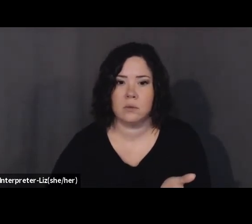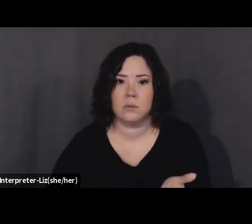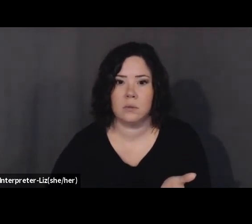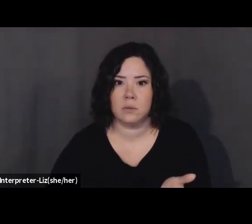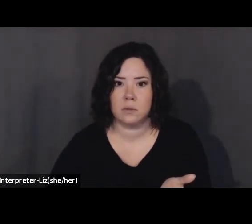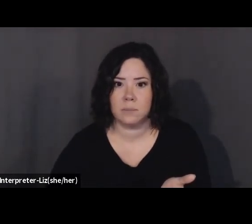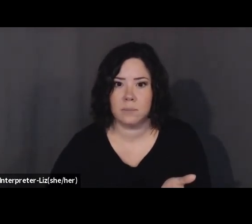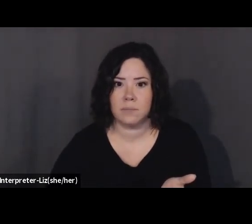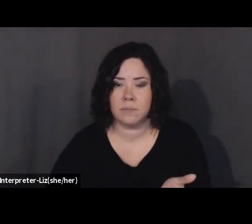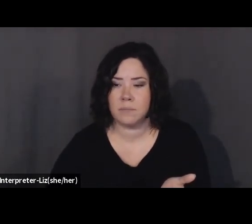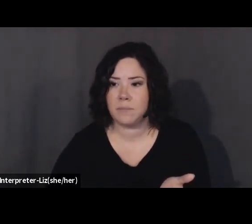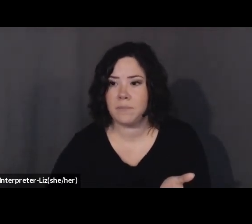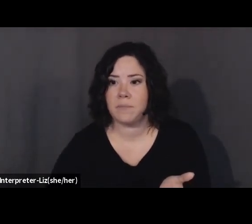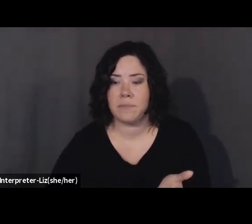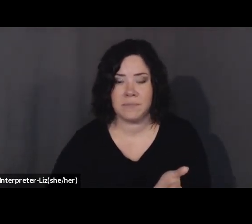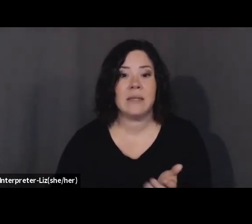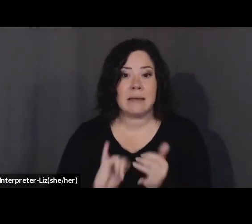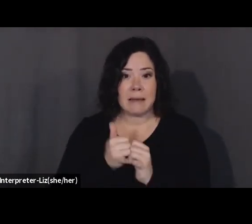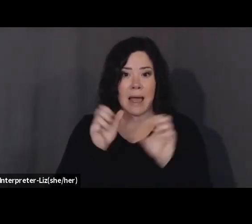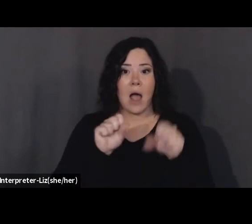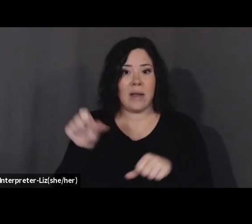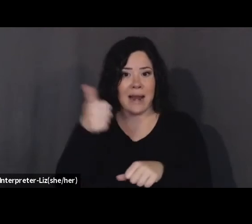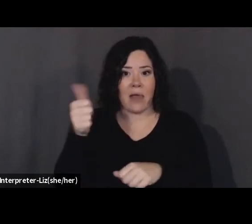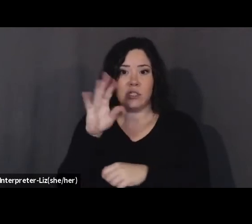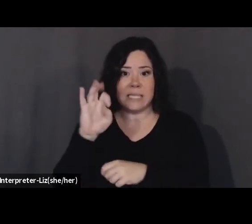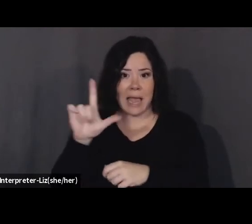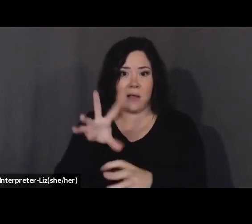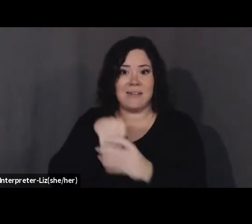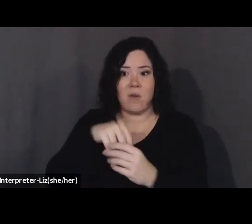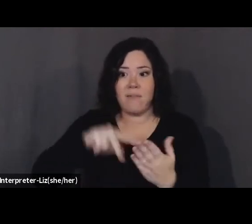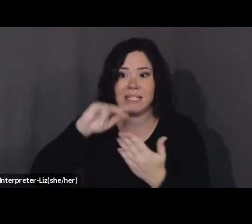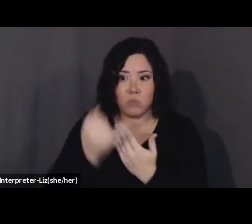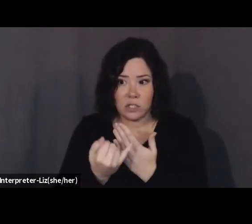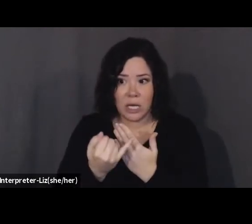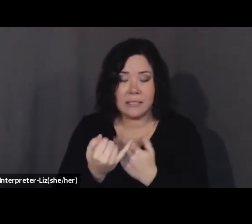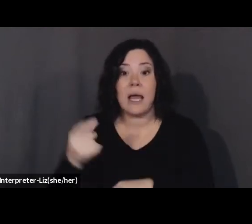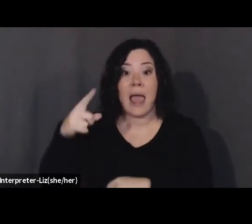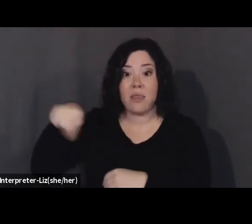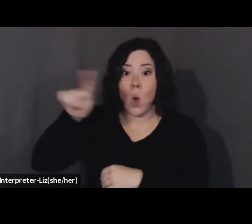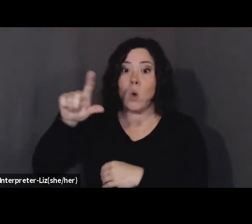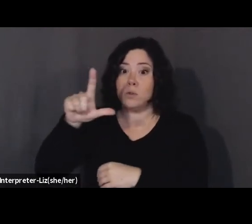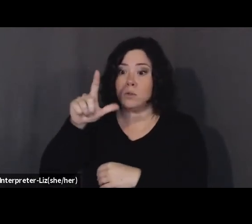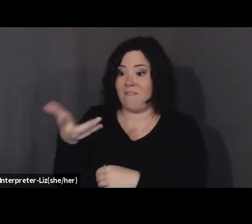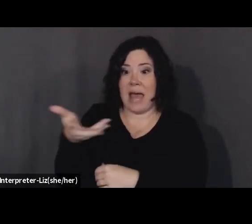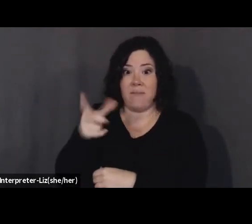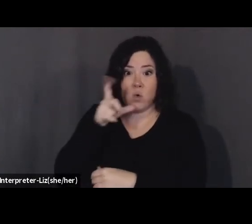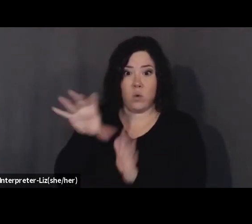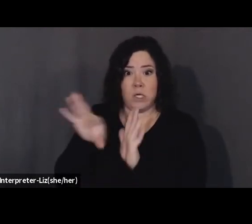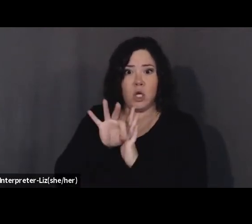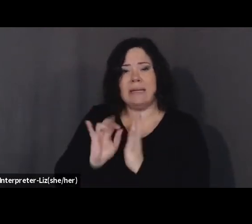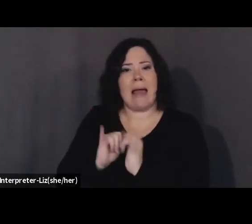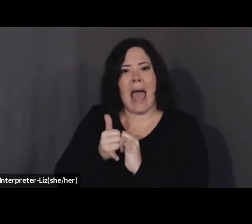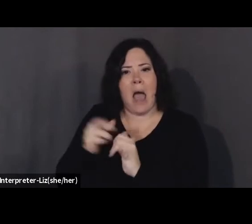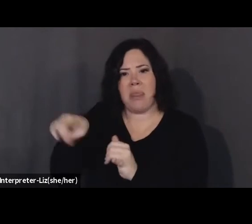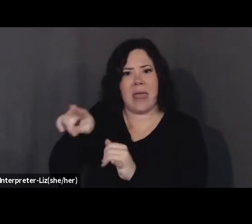other CILs get involved in these types of projects, and how were the CILs that participated chosen to do so? That's